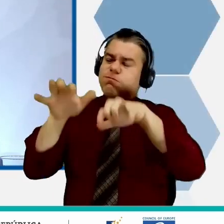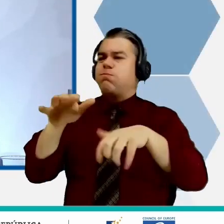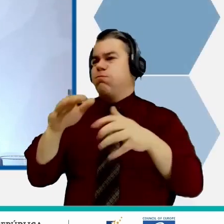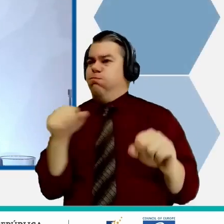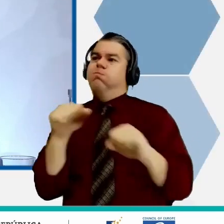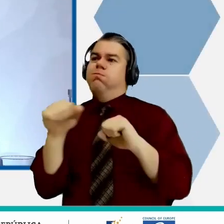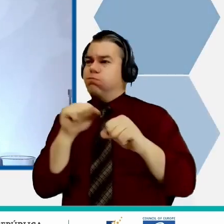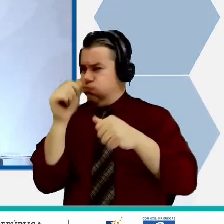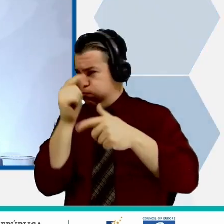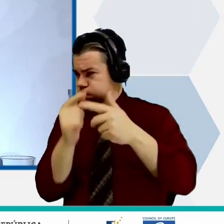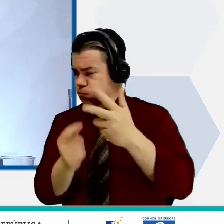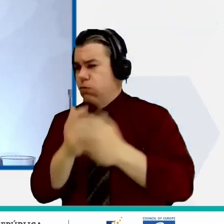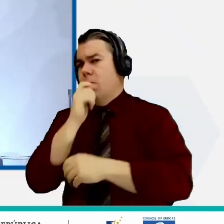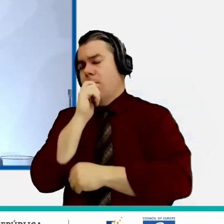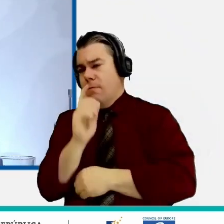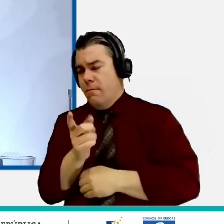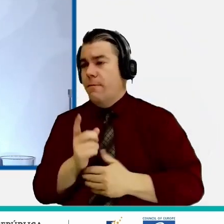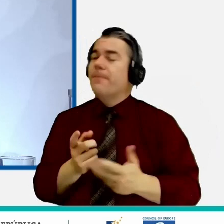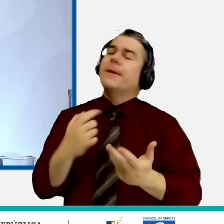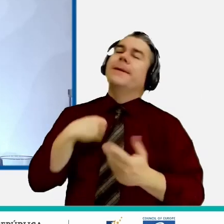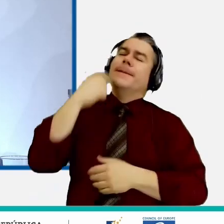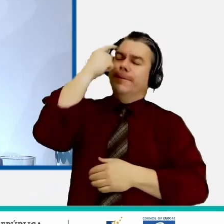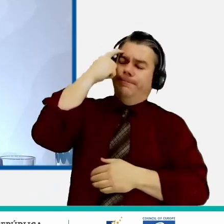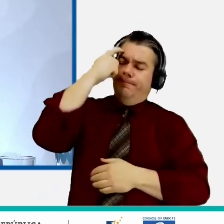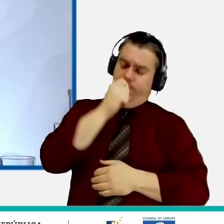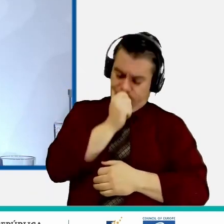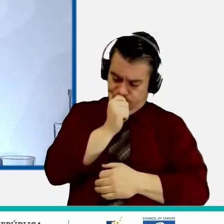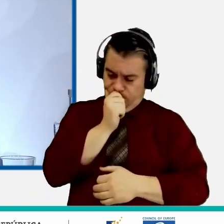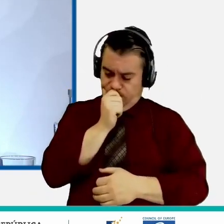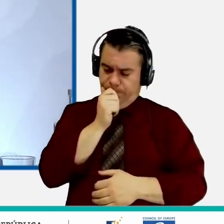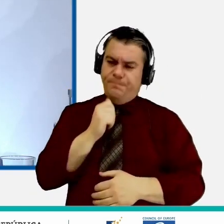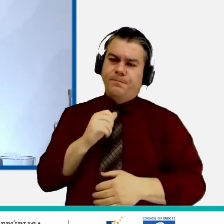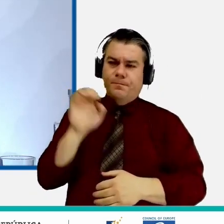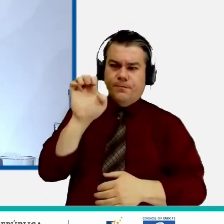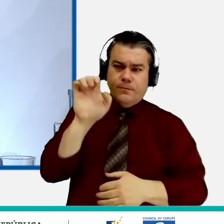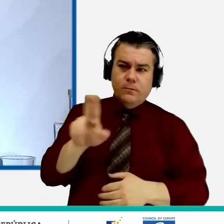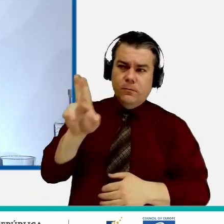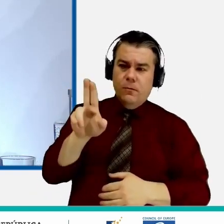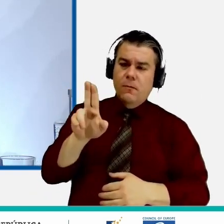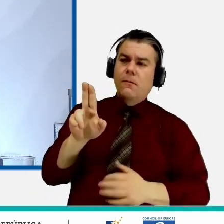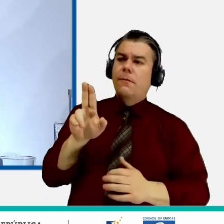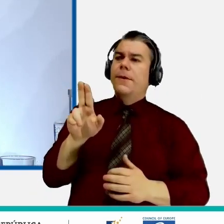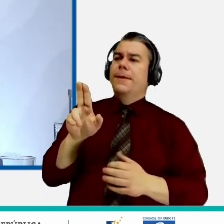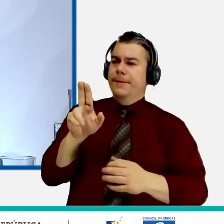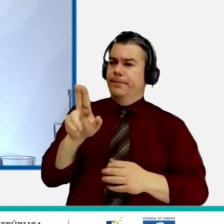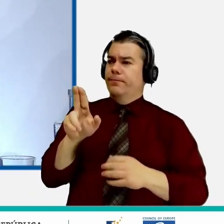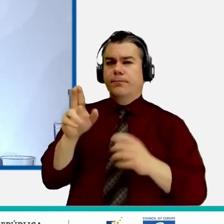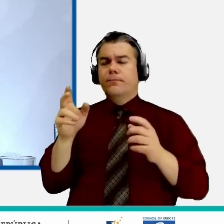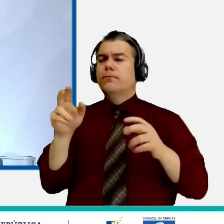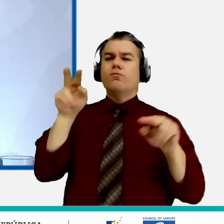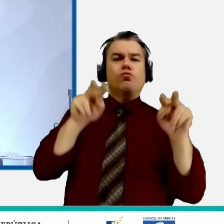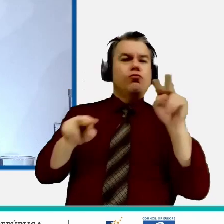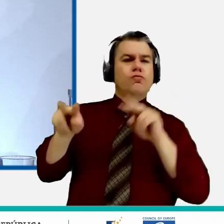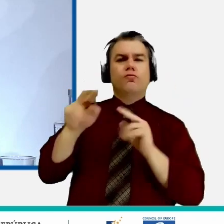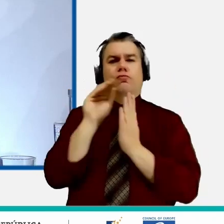a point of reflection, I was thinking as the European Union will be conducting this climate risk assessment and